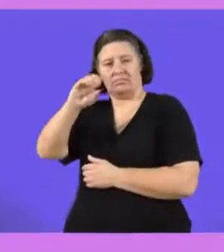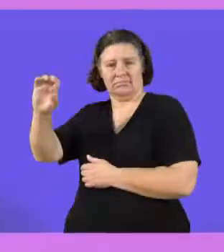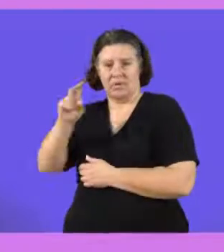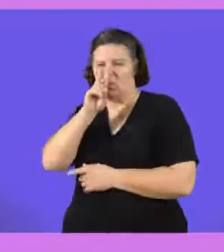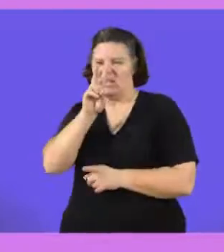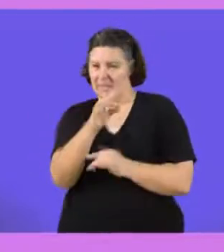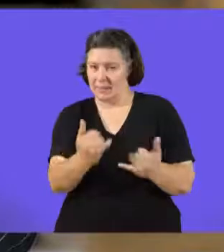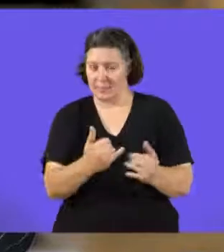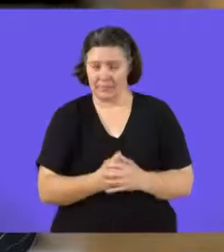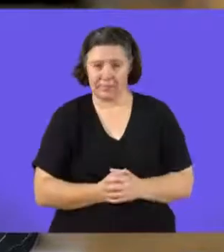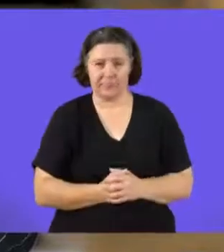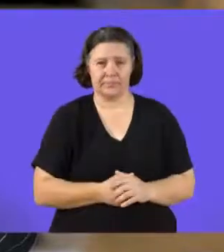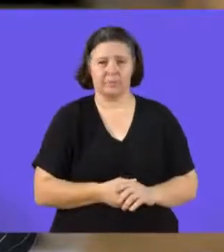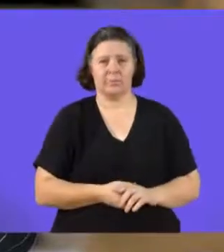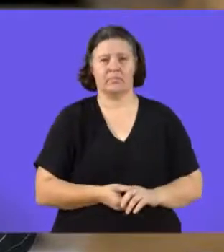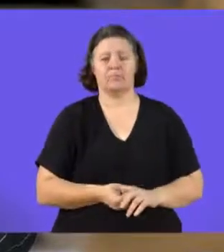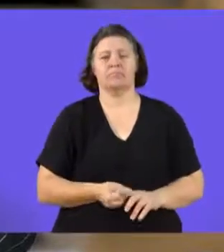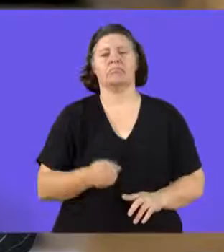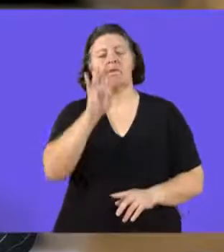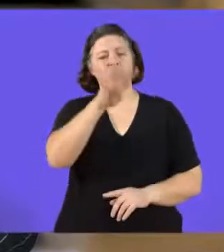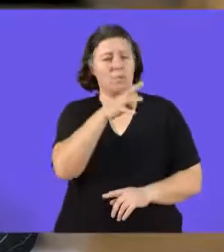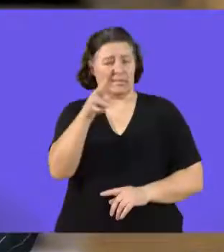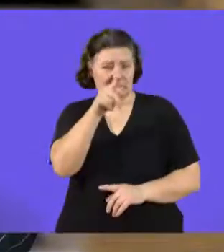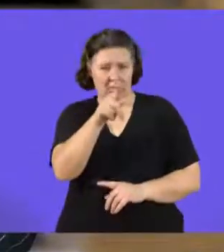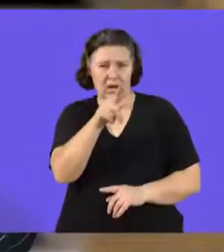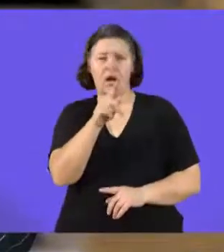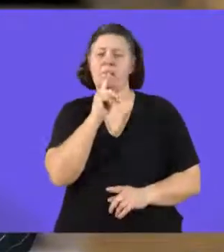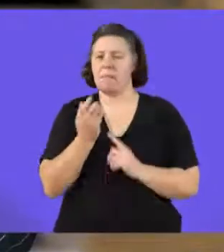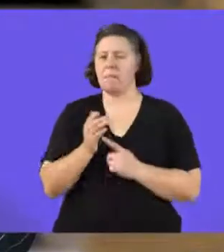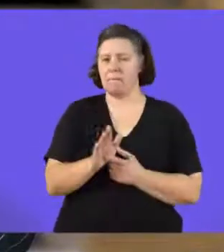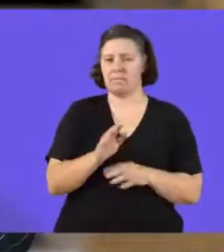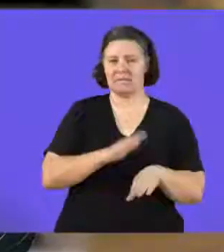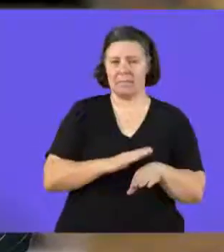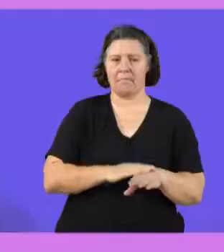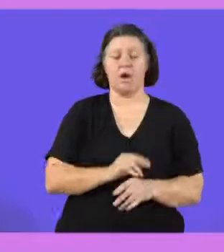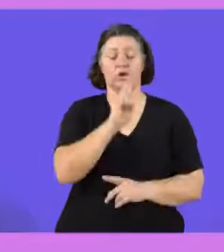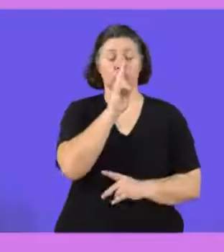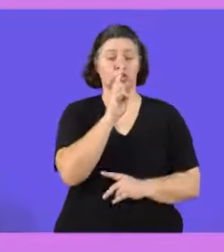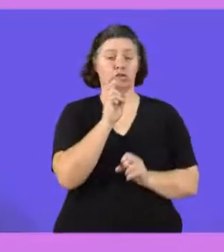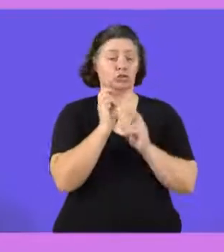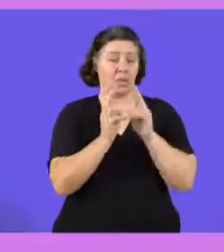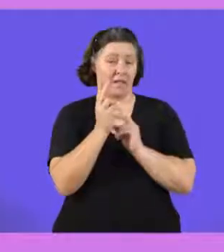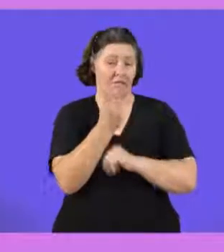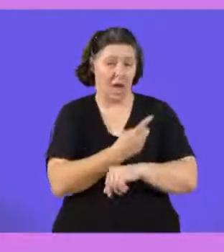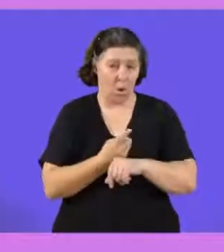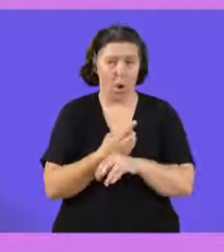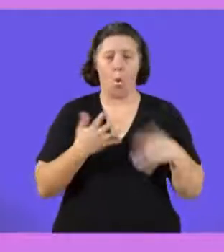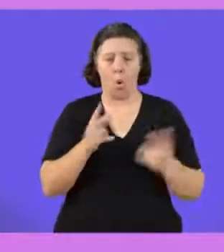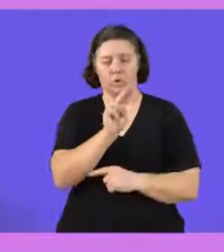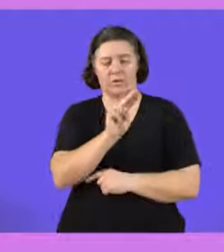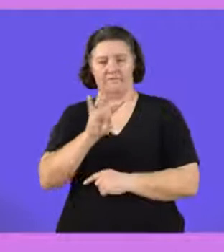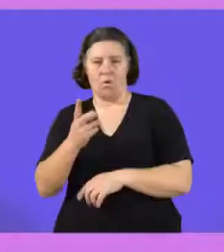look at all of what I'm mentioning now. Then formats in which we can express time. It can be your 12-hour time